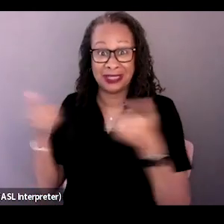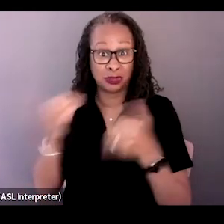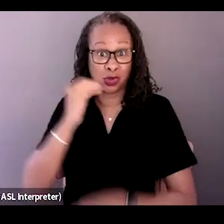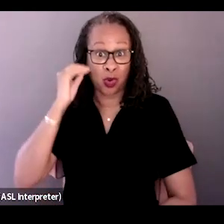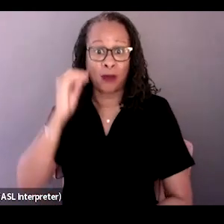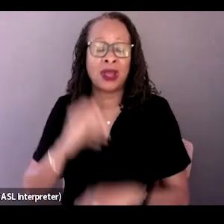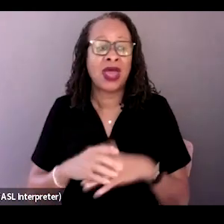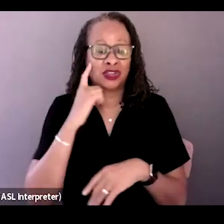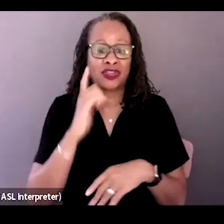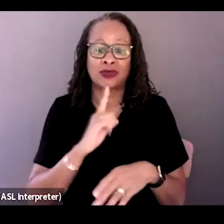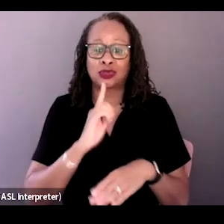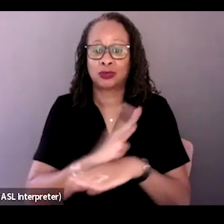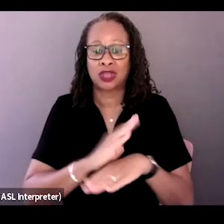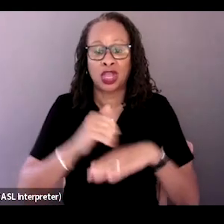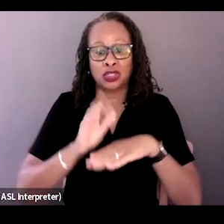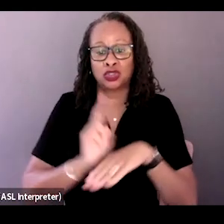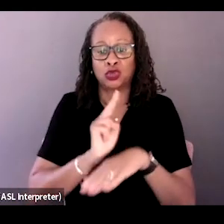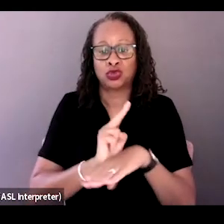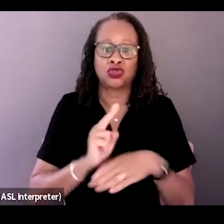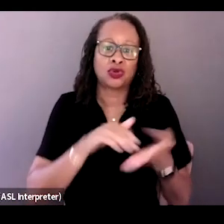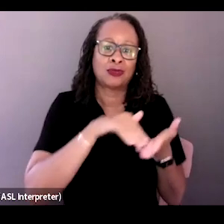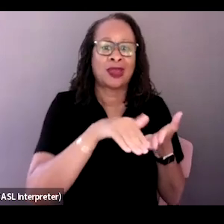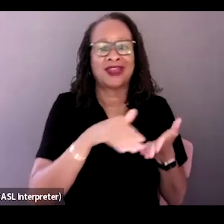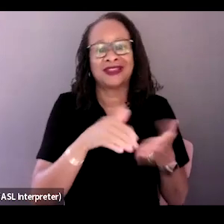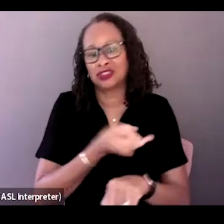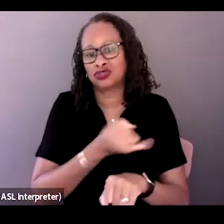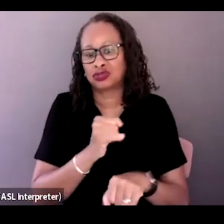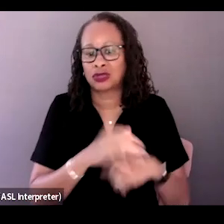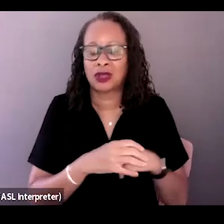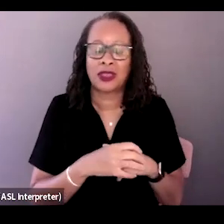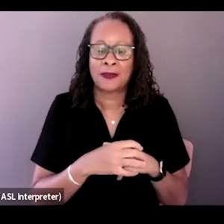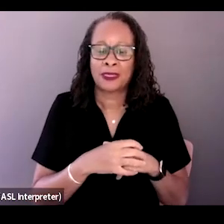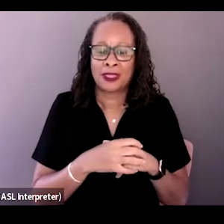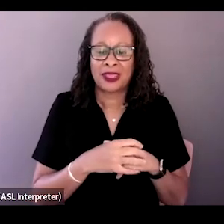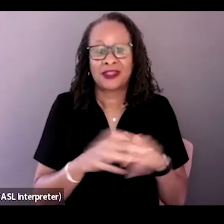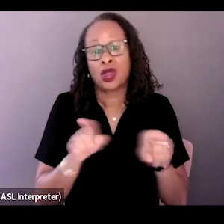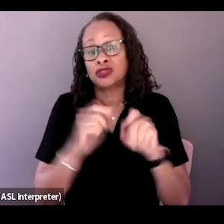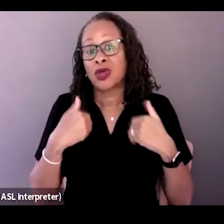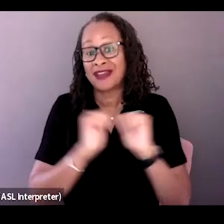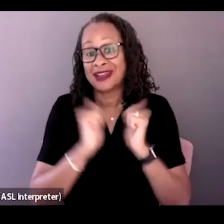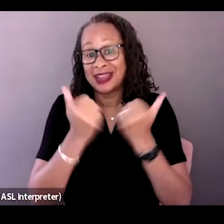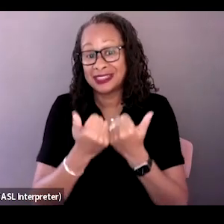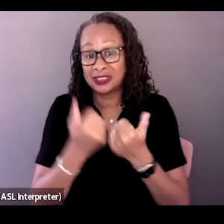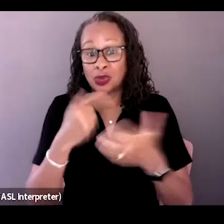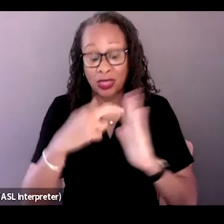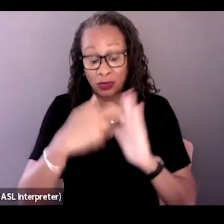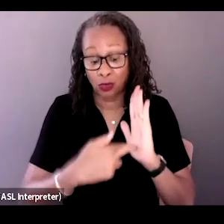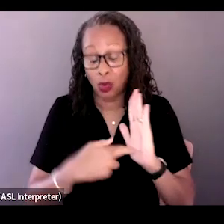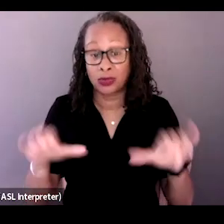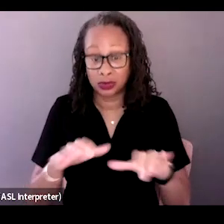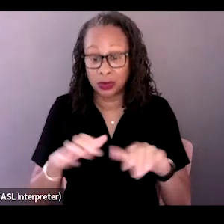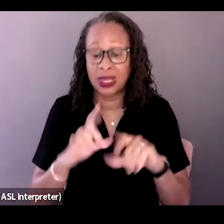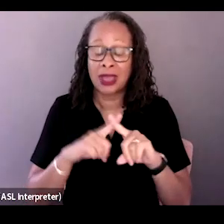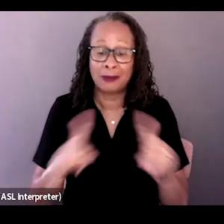were actually reduced to sort of passive instruments. They very much had also an agency in what their role they were playing. But